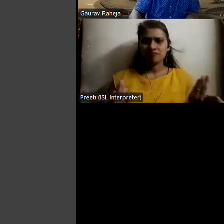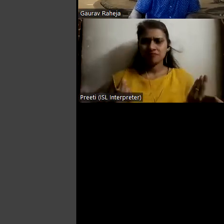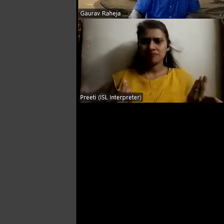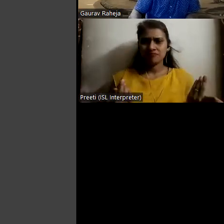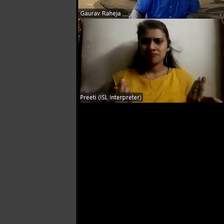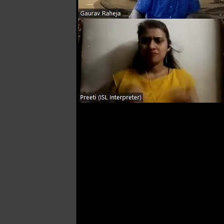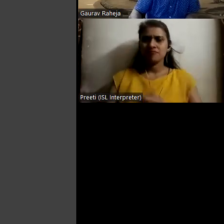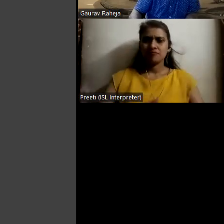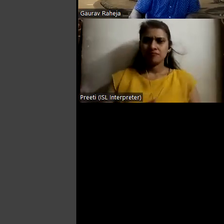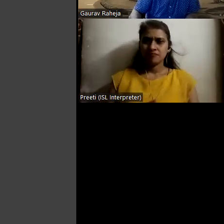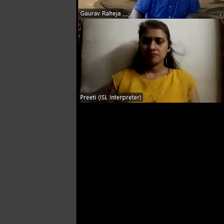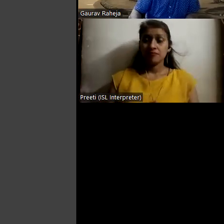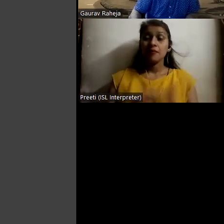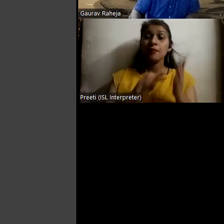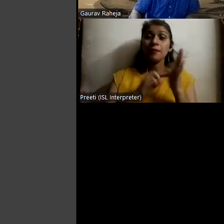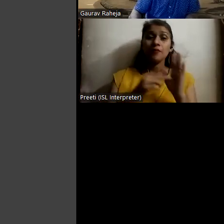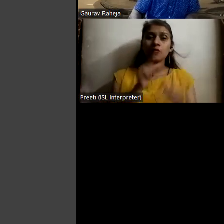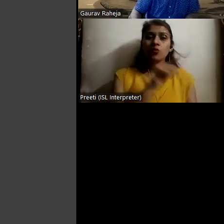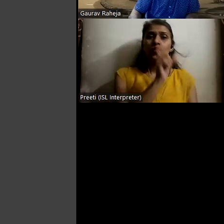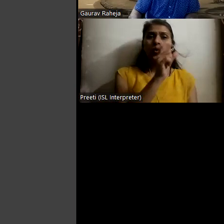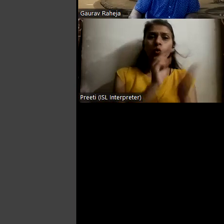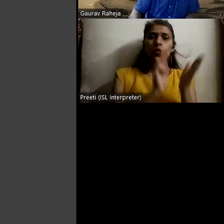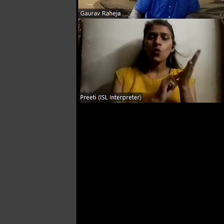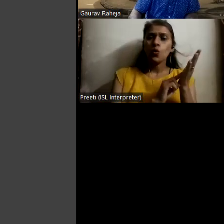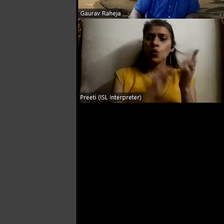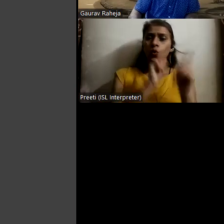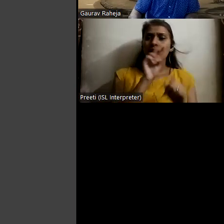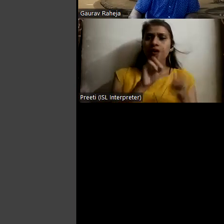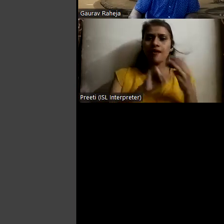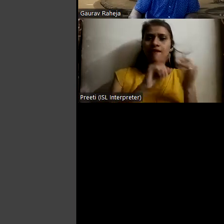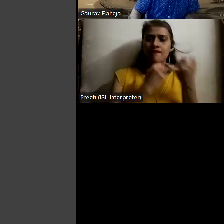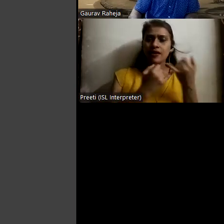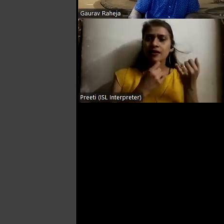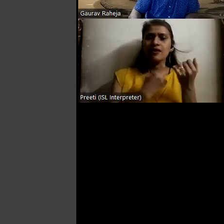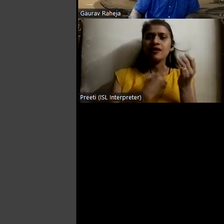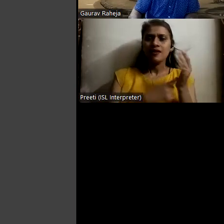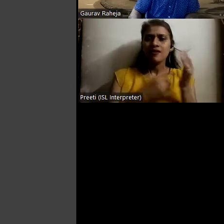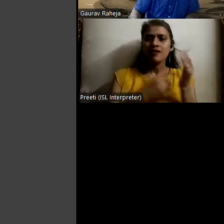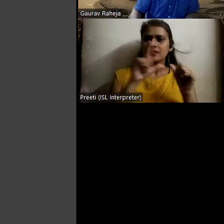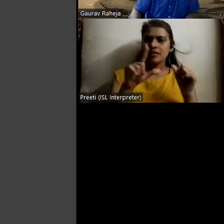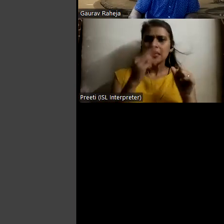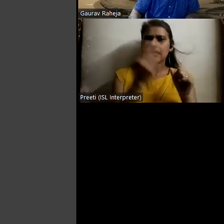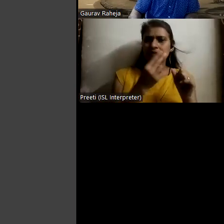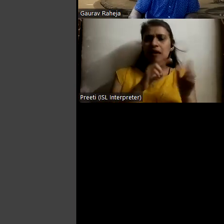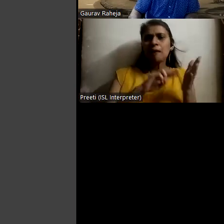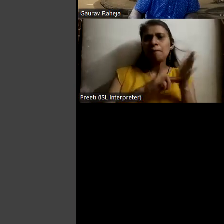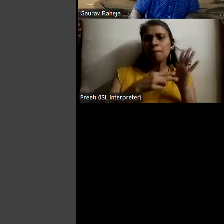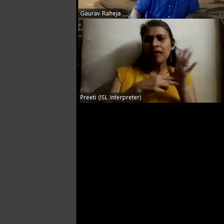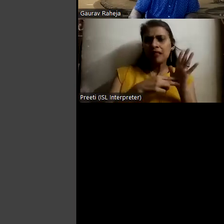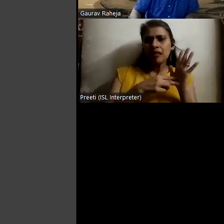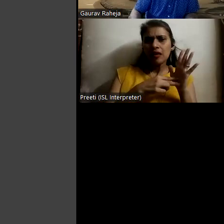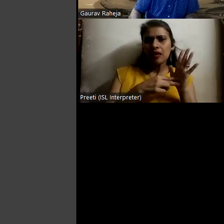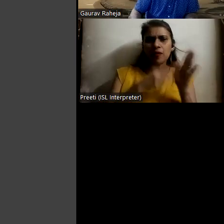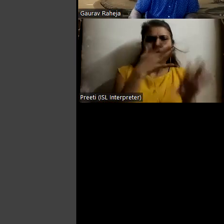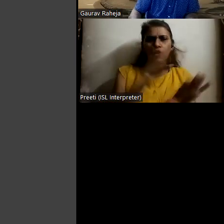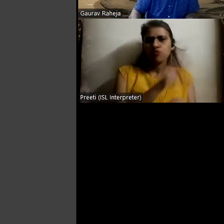is universal design means it is not inclusive and reasonable accommodation means it is inclusive. That is my understanding, sir. I may be